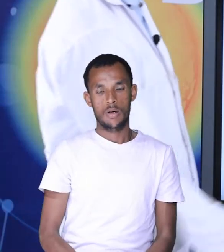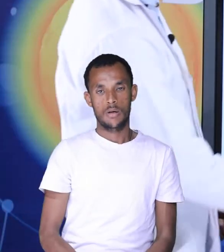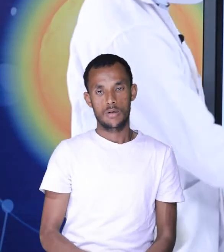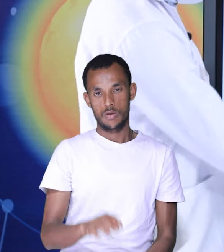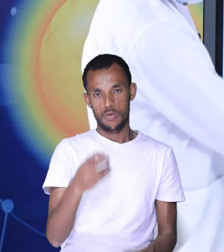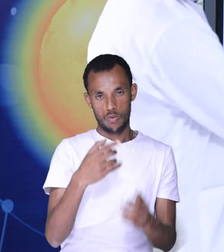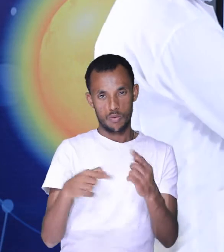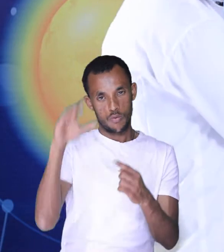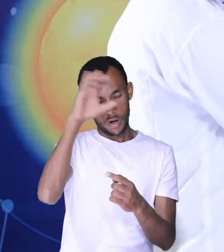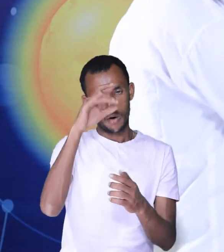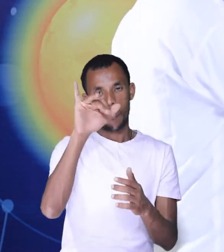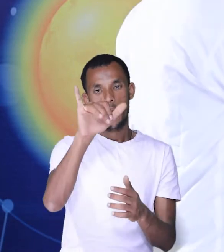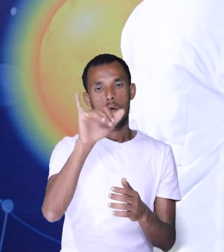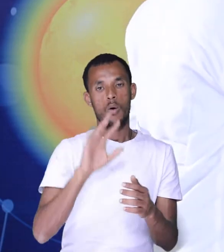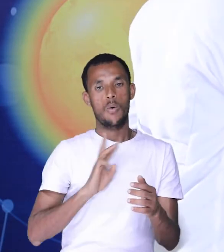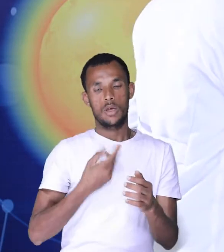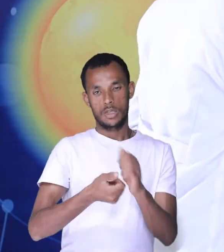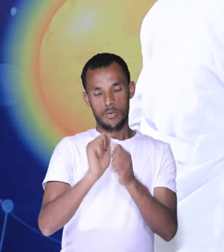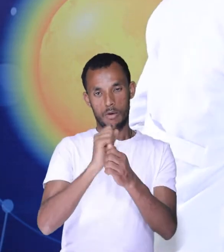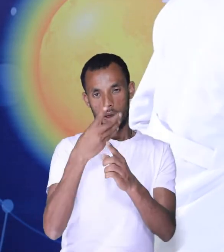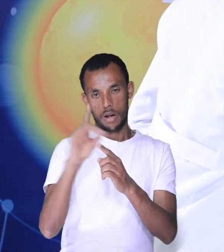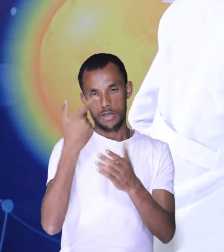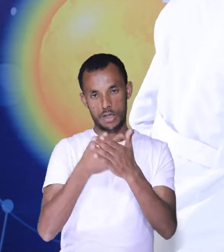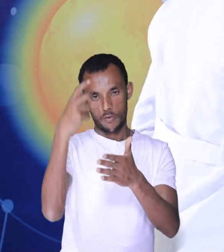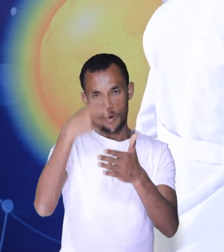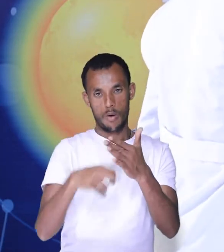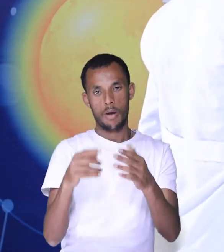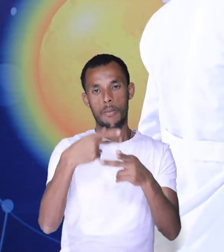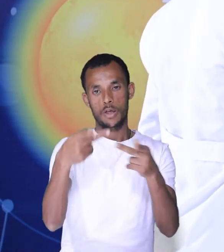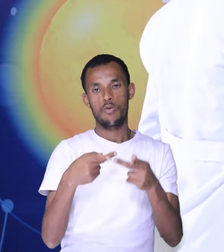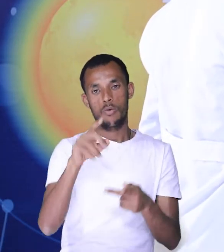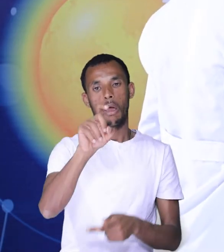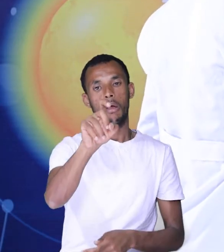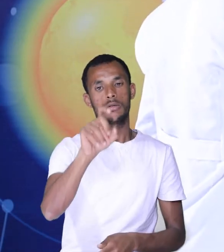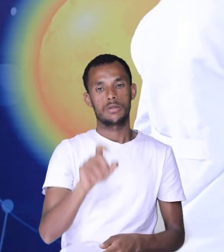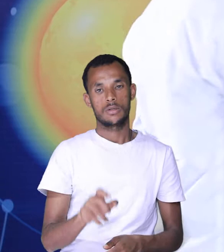Then to find y, we can substitute directly this value in place of x